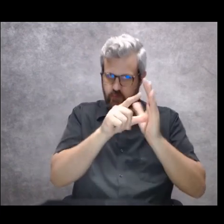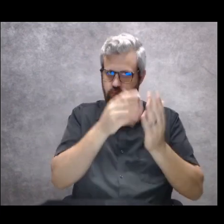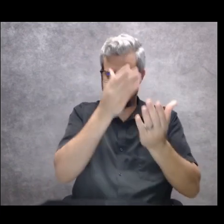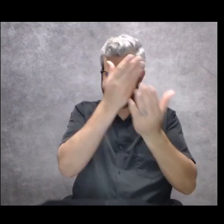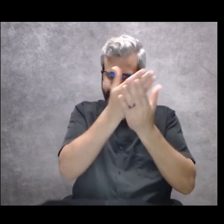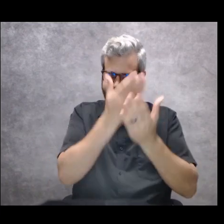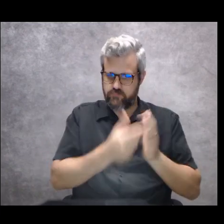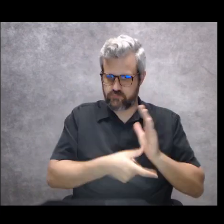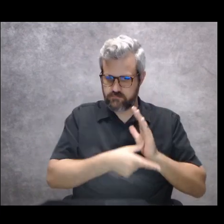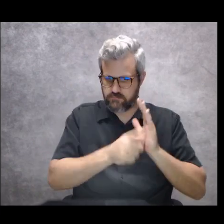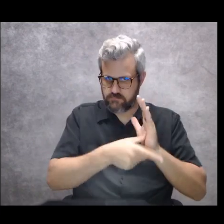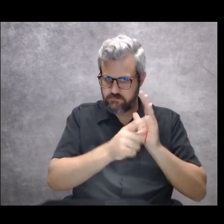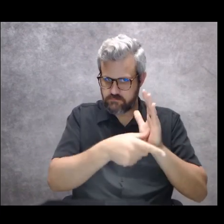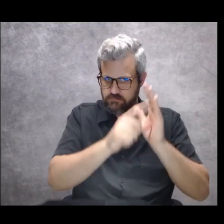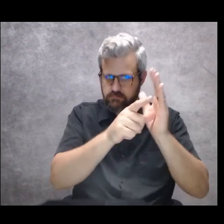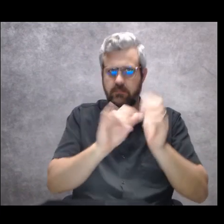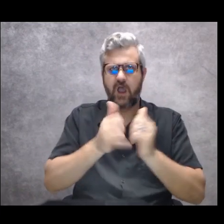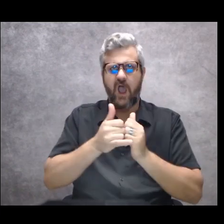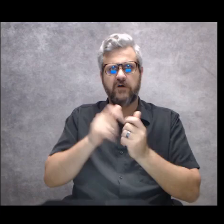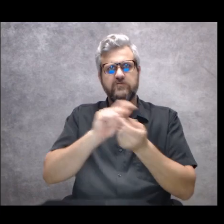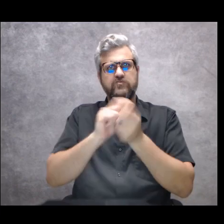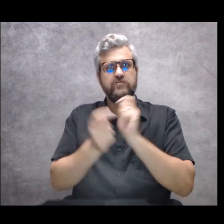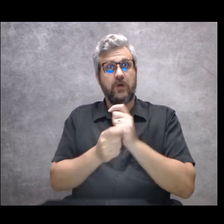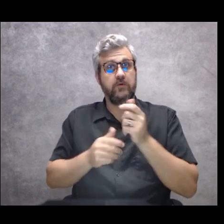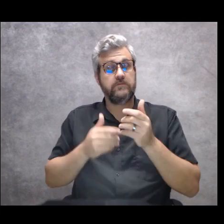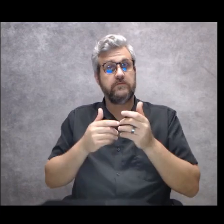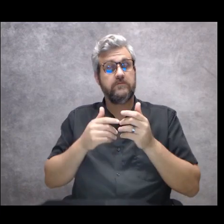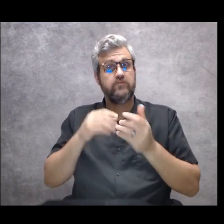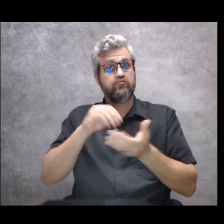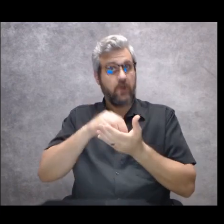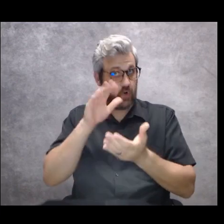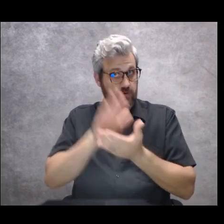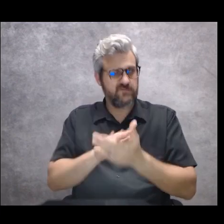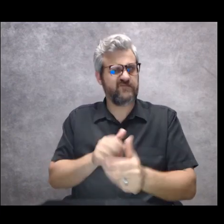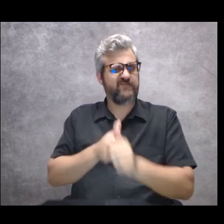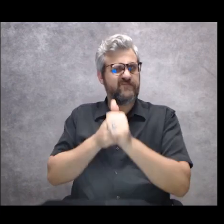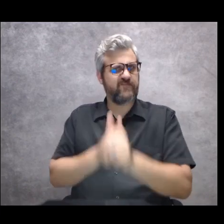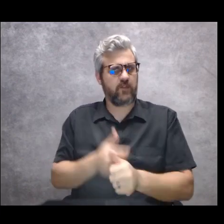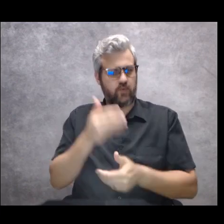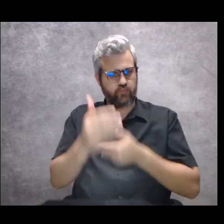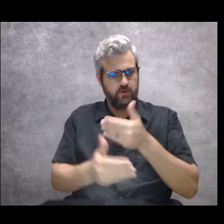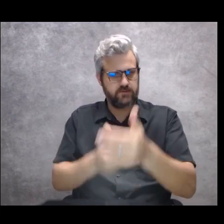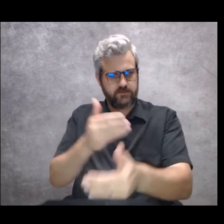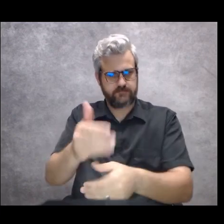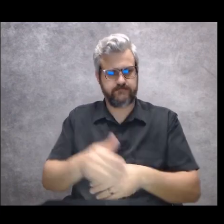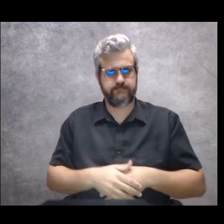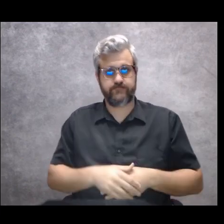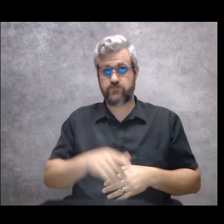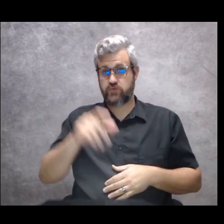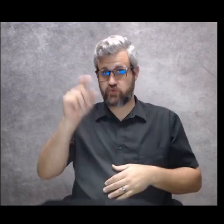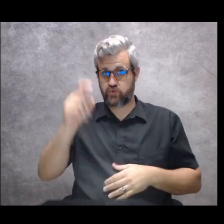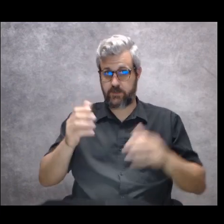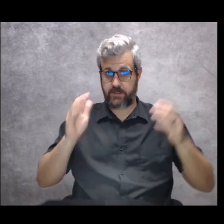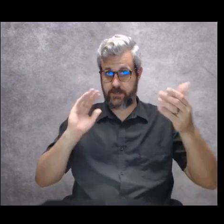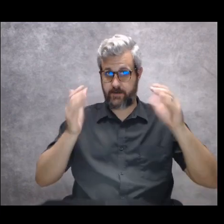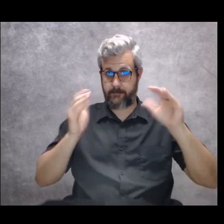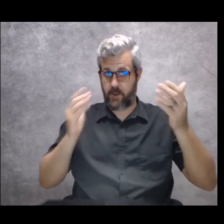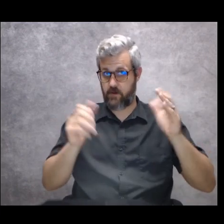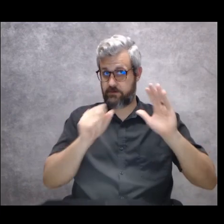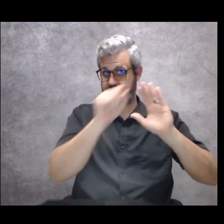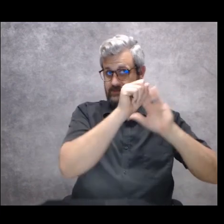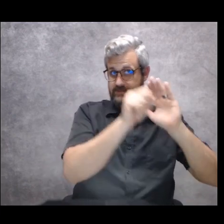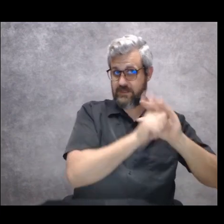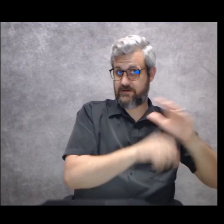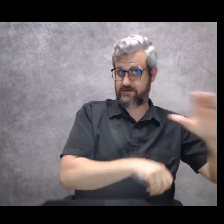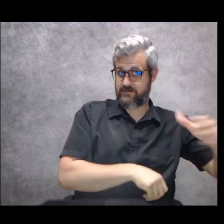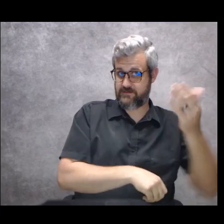following process should occur. There should be a comparison of records between state and local data